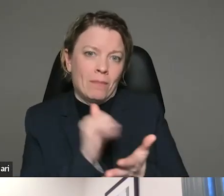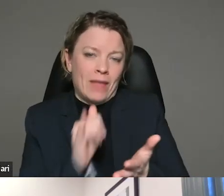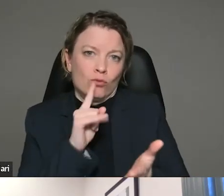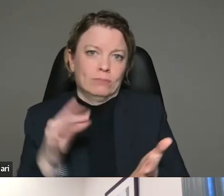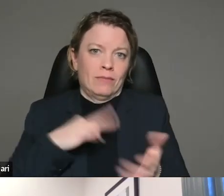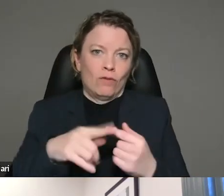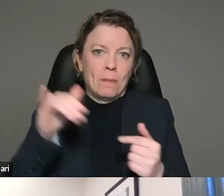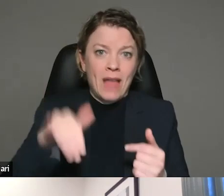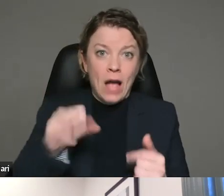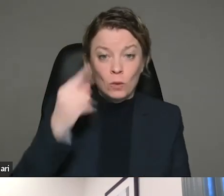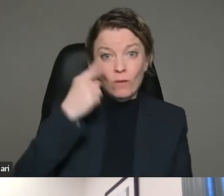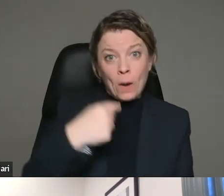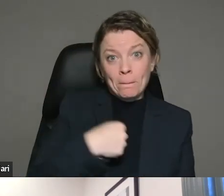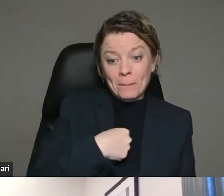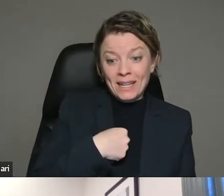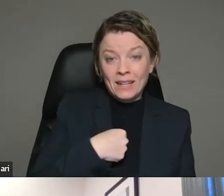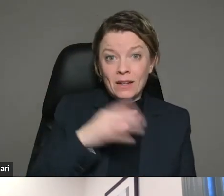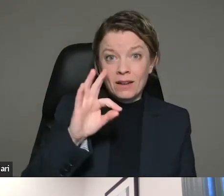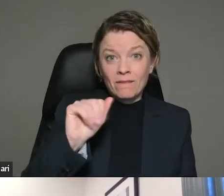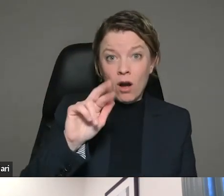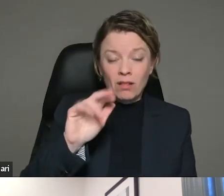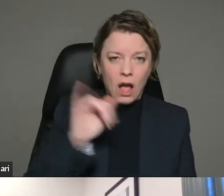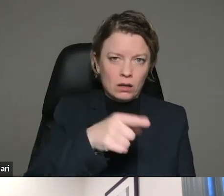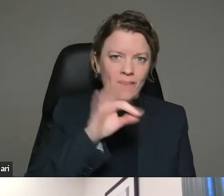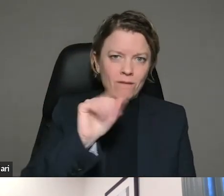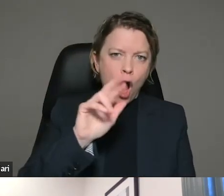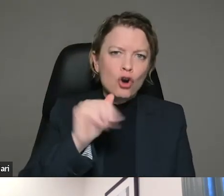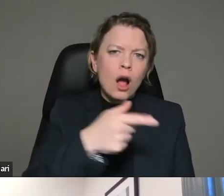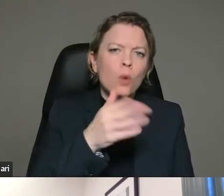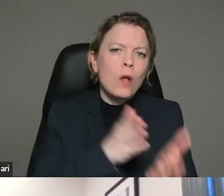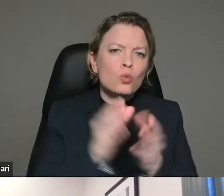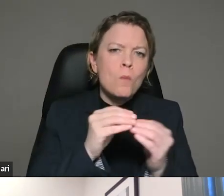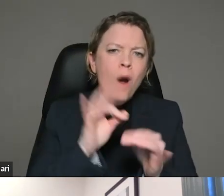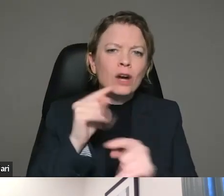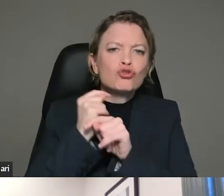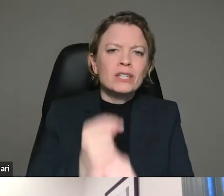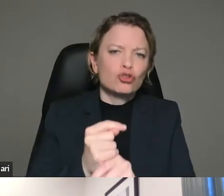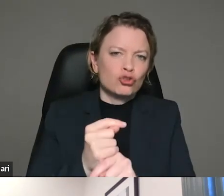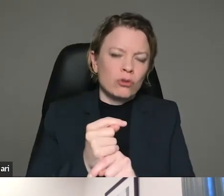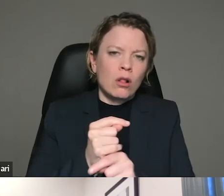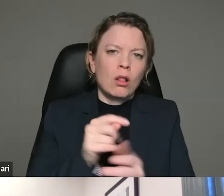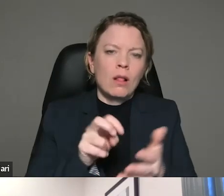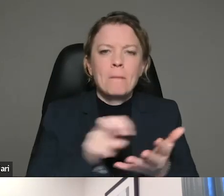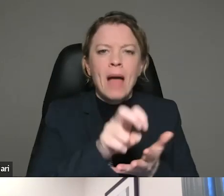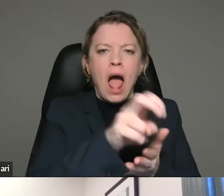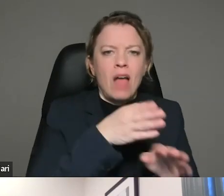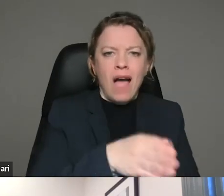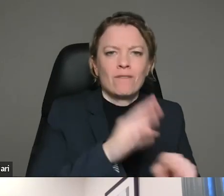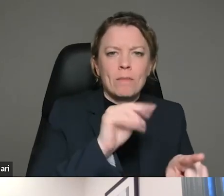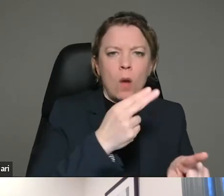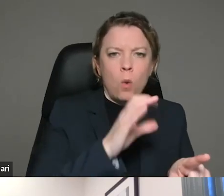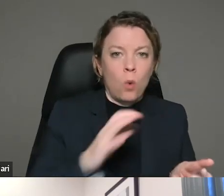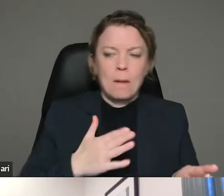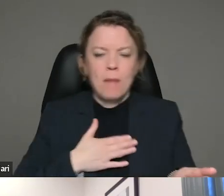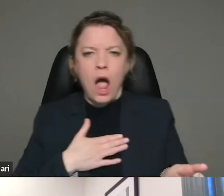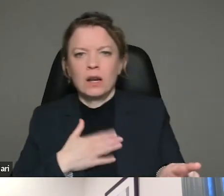in the, you know, as you said, Farah went through kind of maybe a more traditional path after Mount Holyoke to get into finance, and mine was really